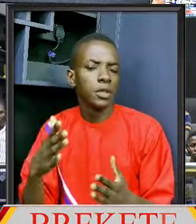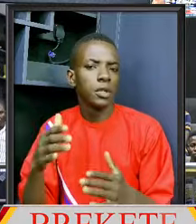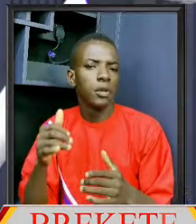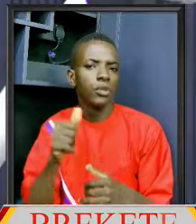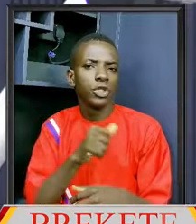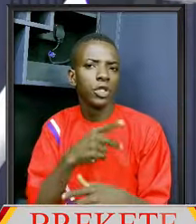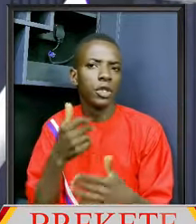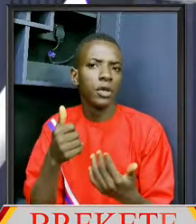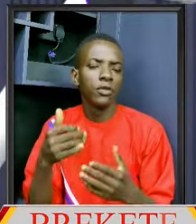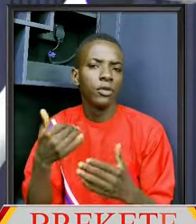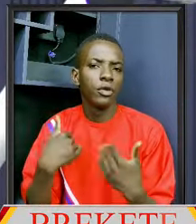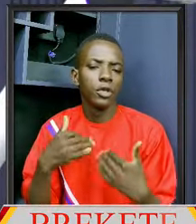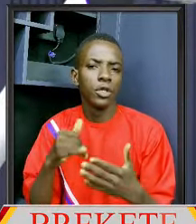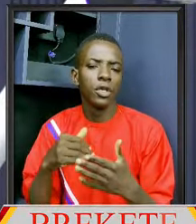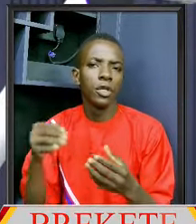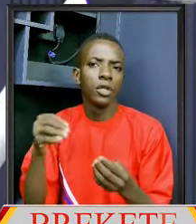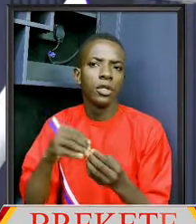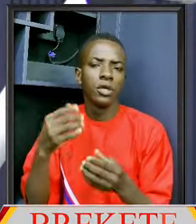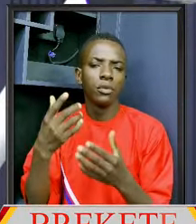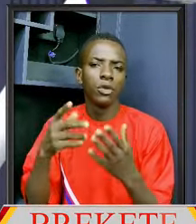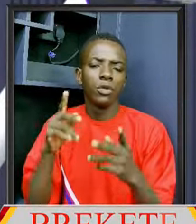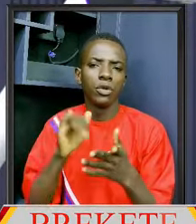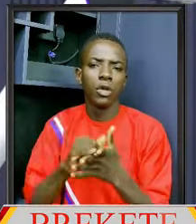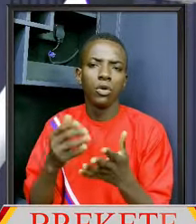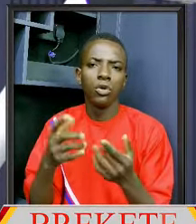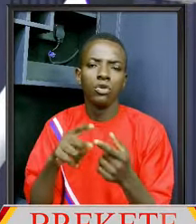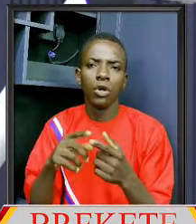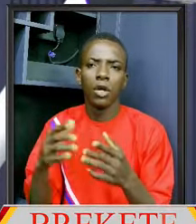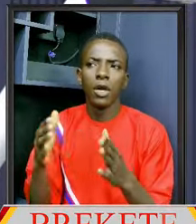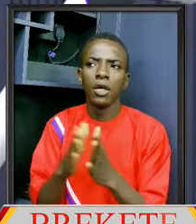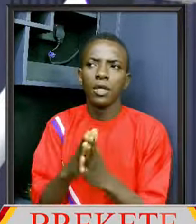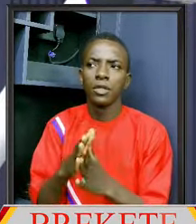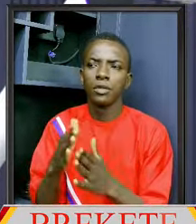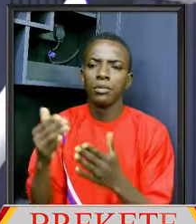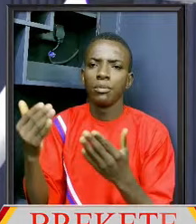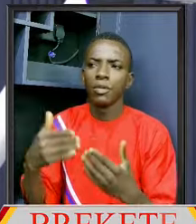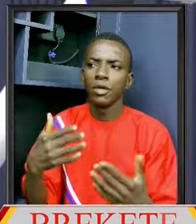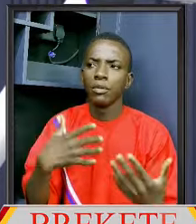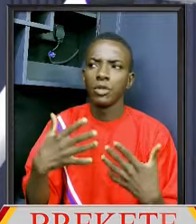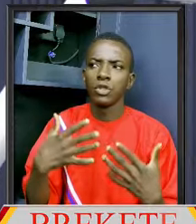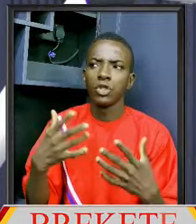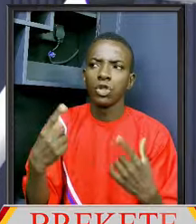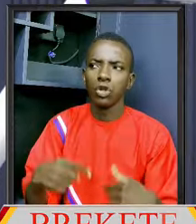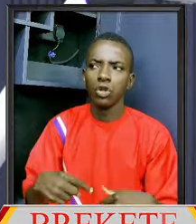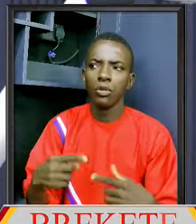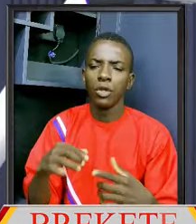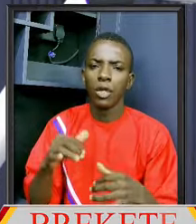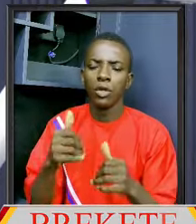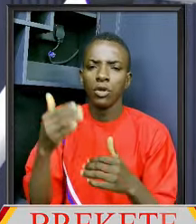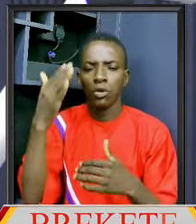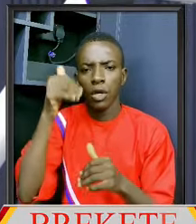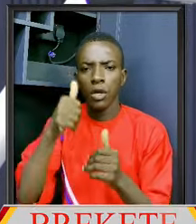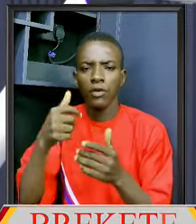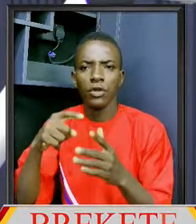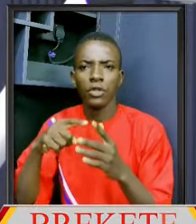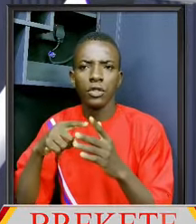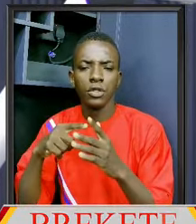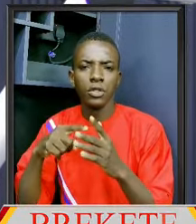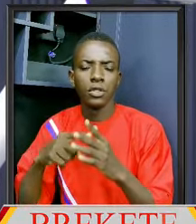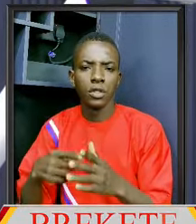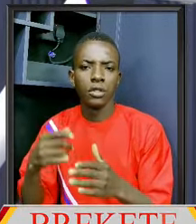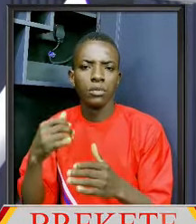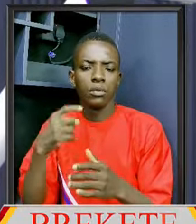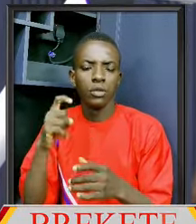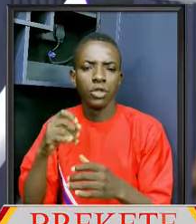appreciate everybody who ask questions on social media. People who want ask for studio. People who bring case come. As we know, everything we get beginning, it